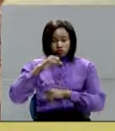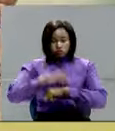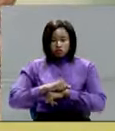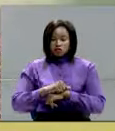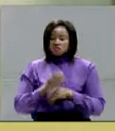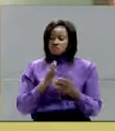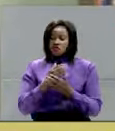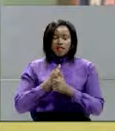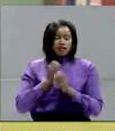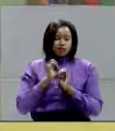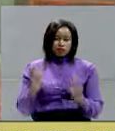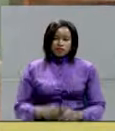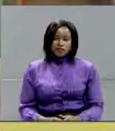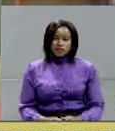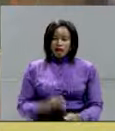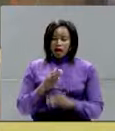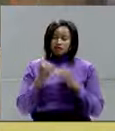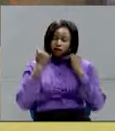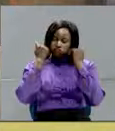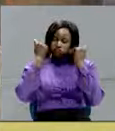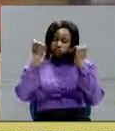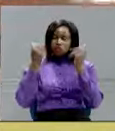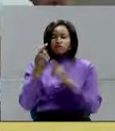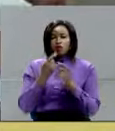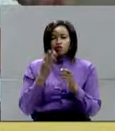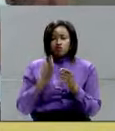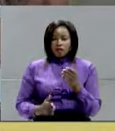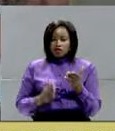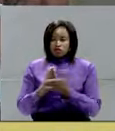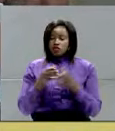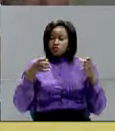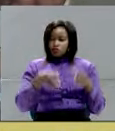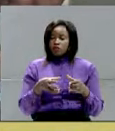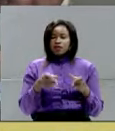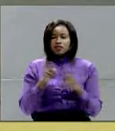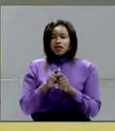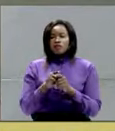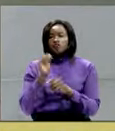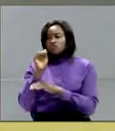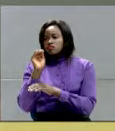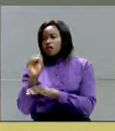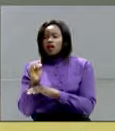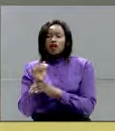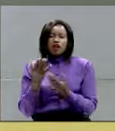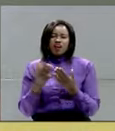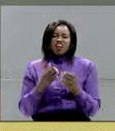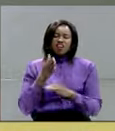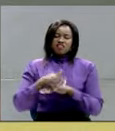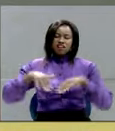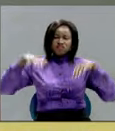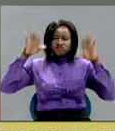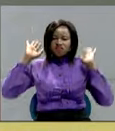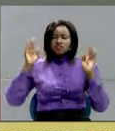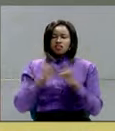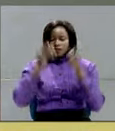was after frustration from human rights bodies whose redress she had sought that she gave up and moved